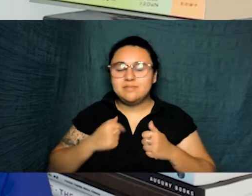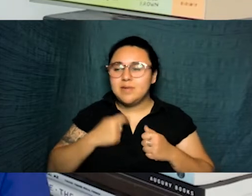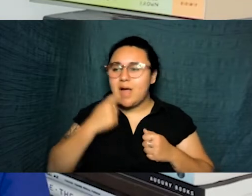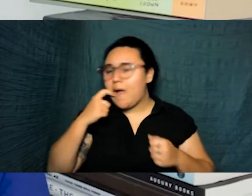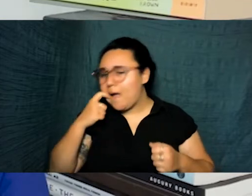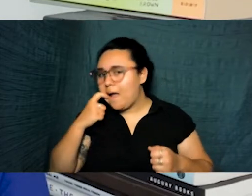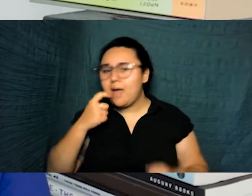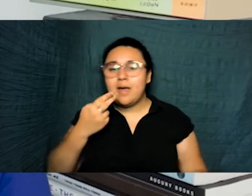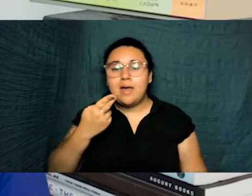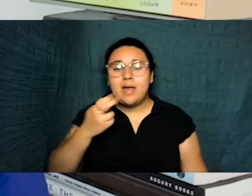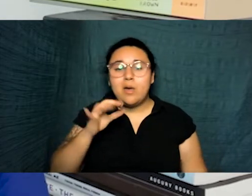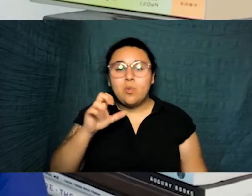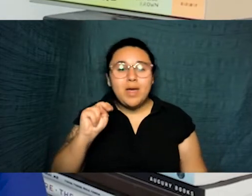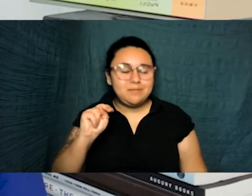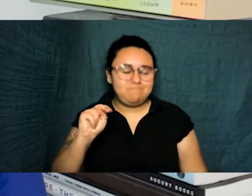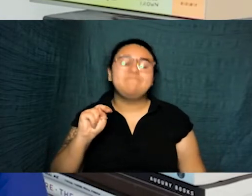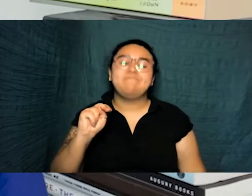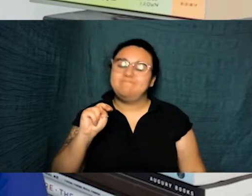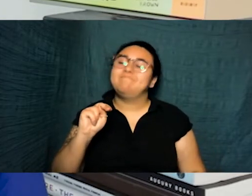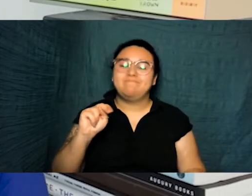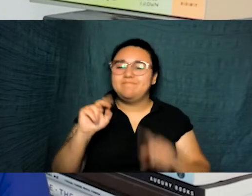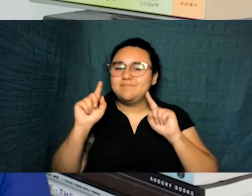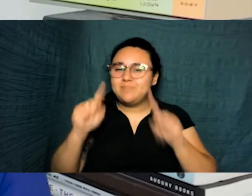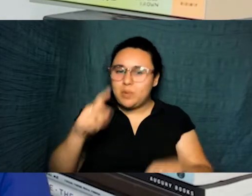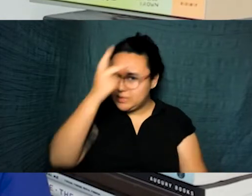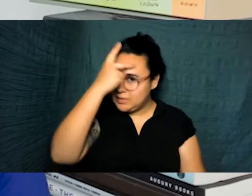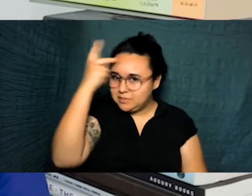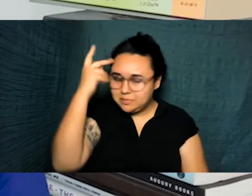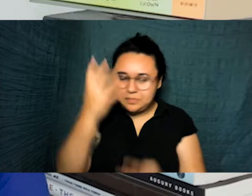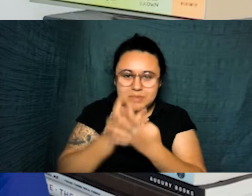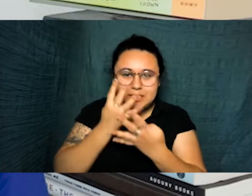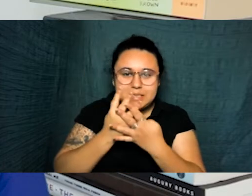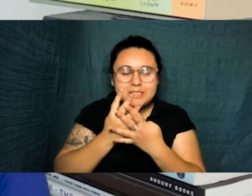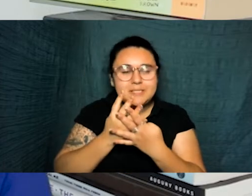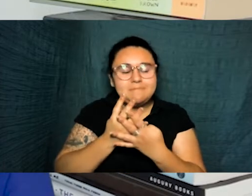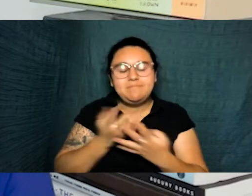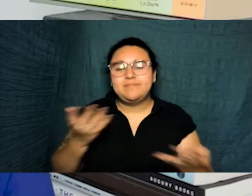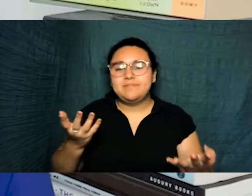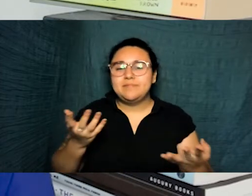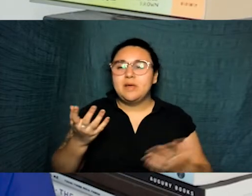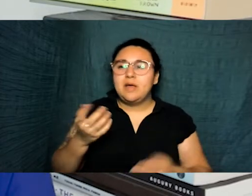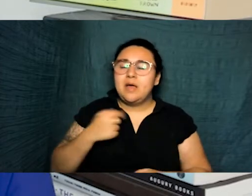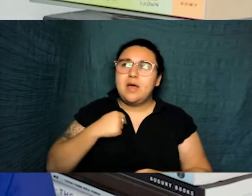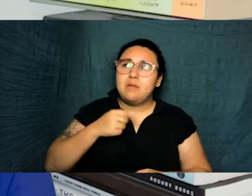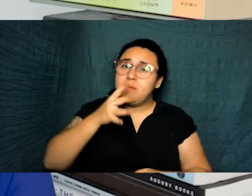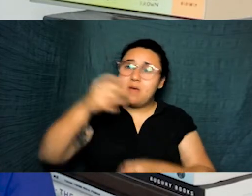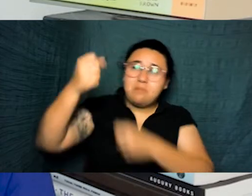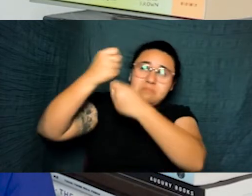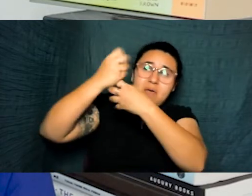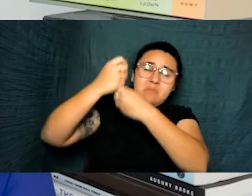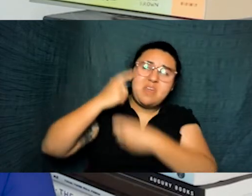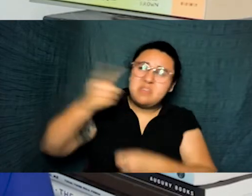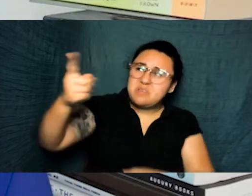prison. There is no way for me to stop the things that I think my mom is doing wrong raising my